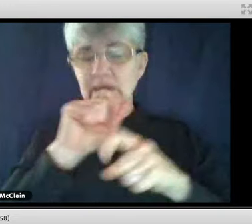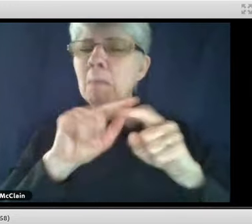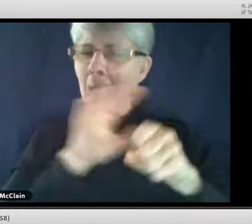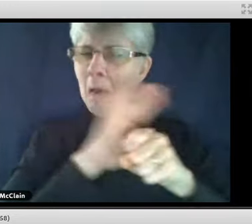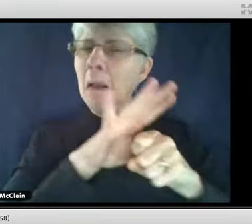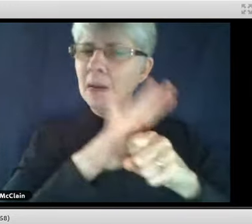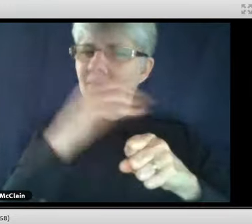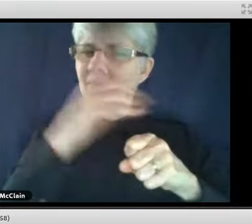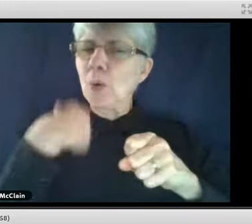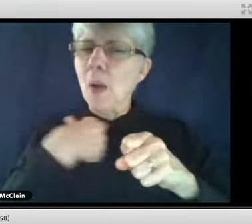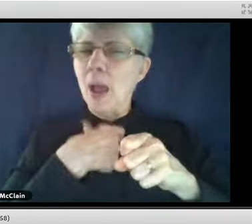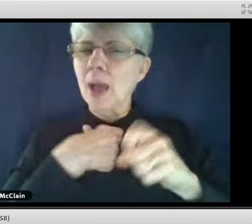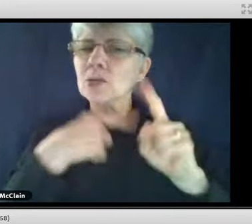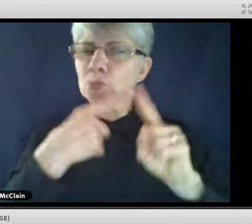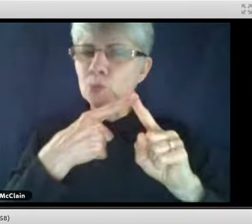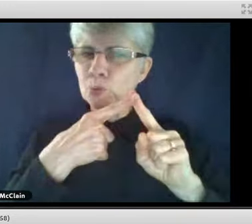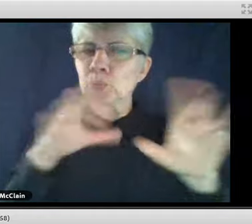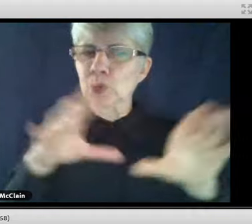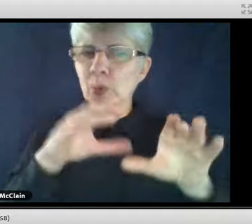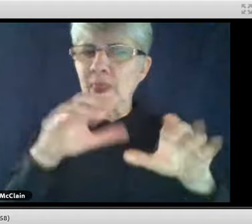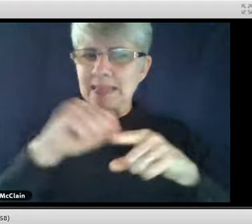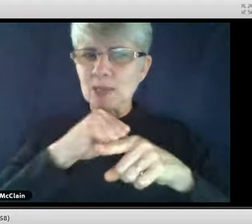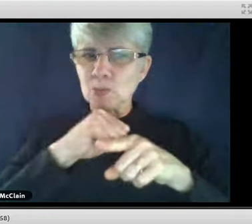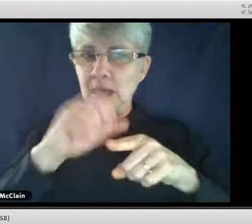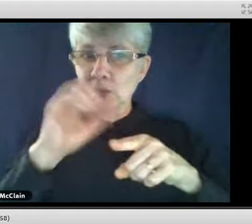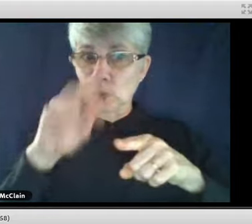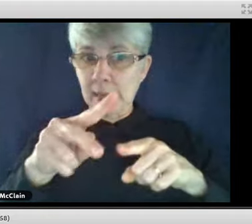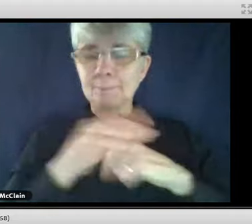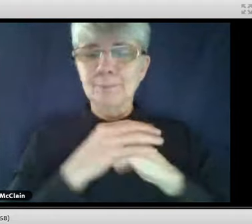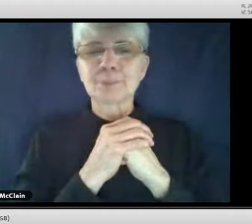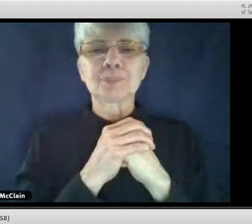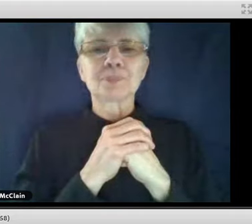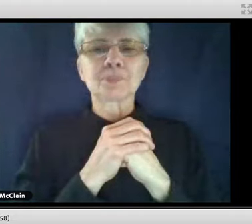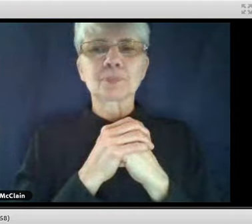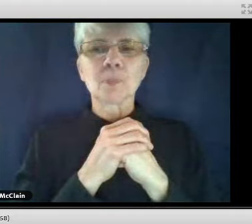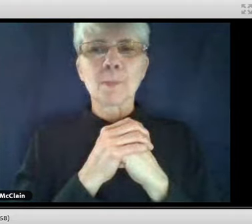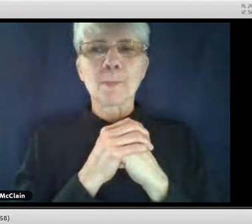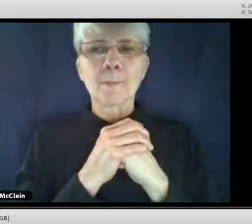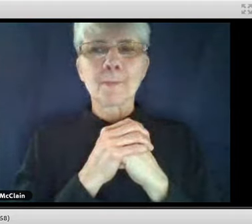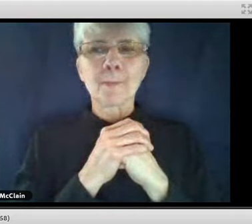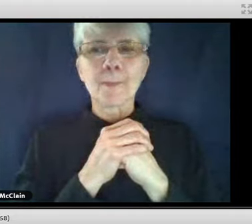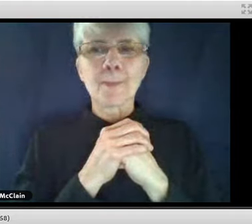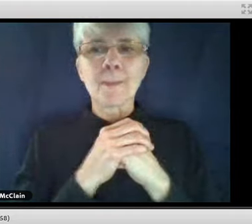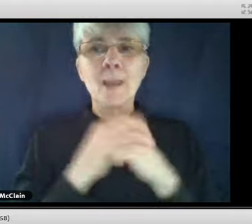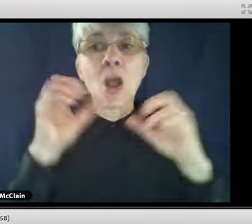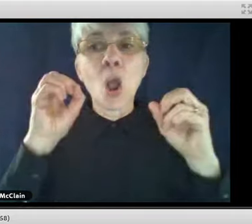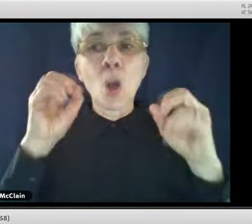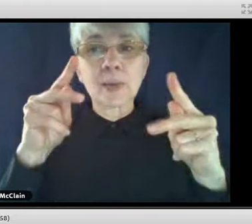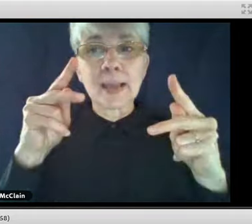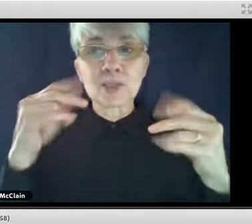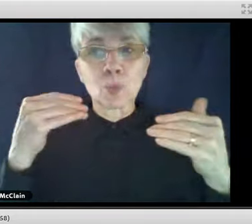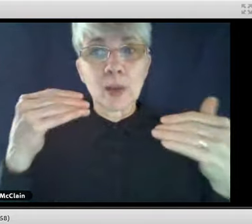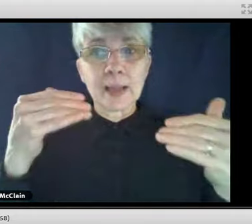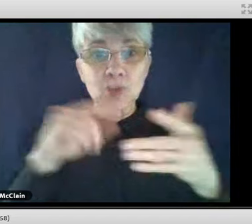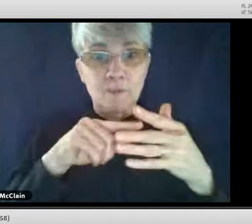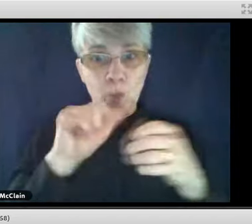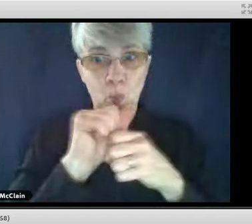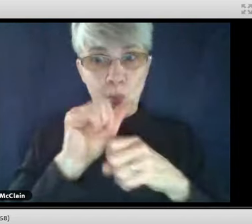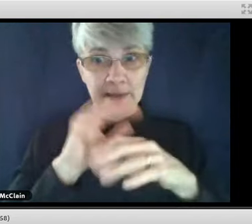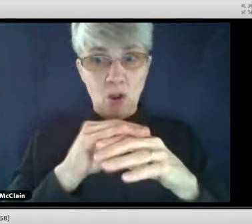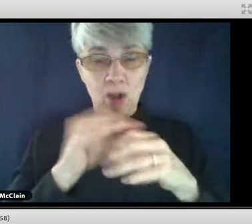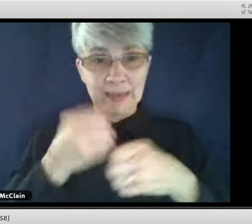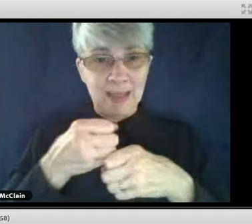for us to go through this exercise, okay, in a timely fashion. Okay, so I'm going to start. If you still are working on getting this up,